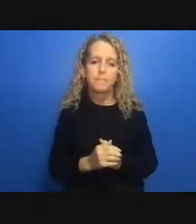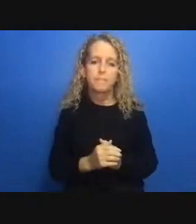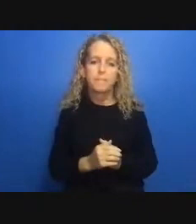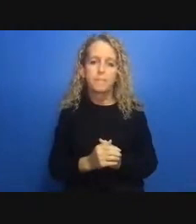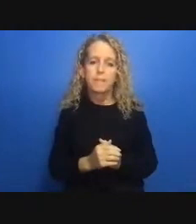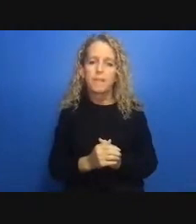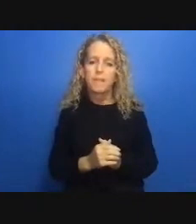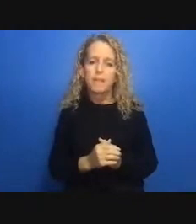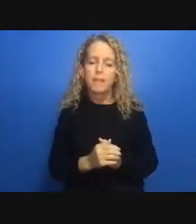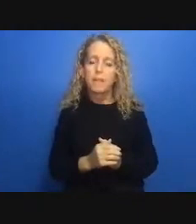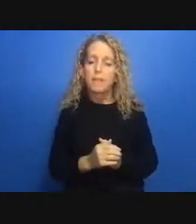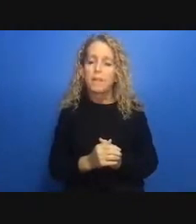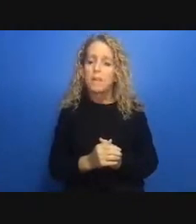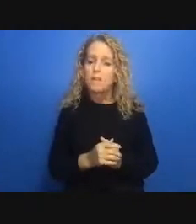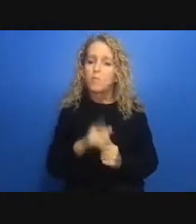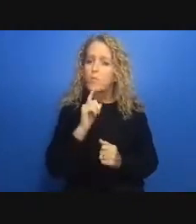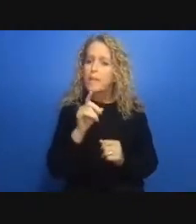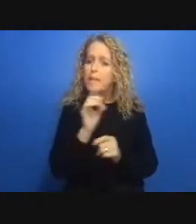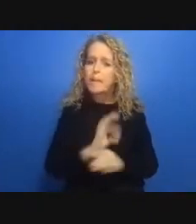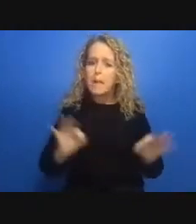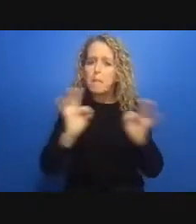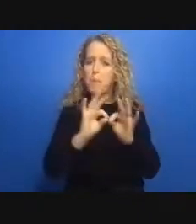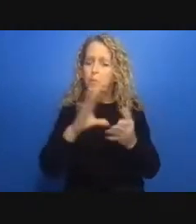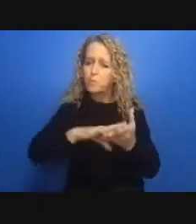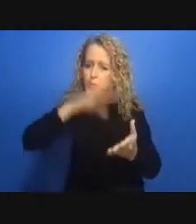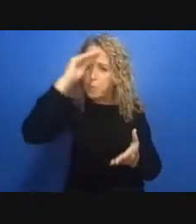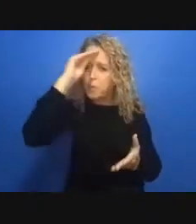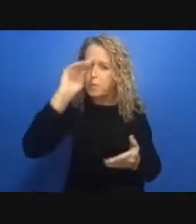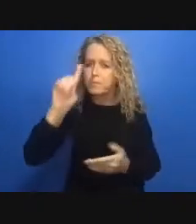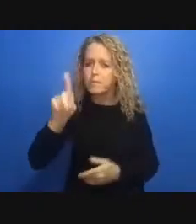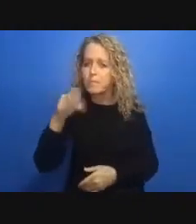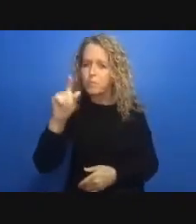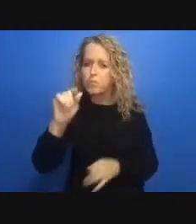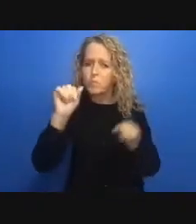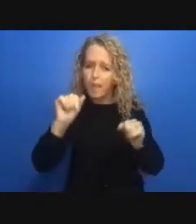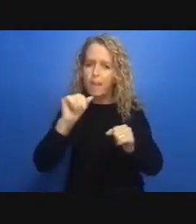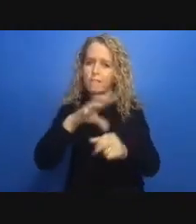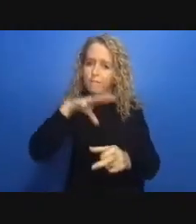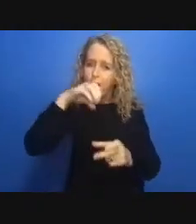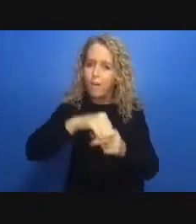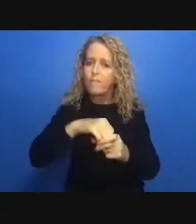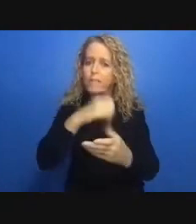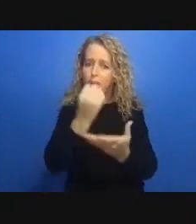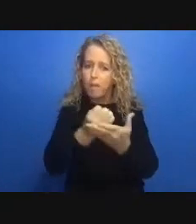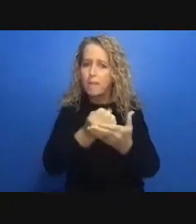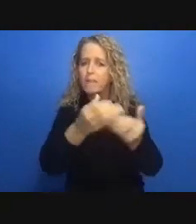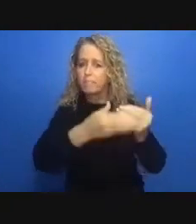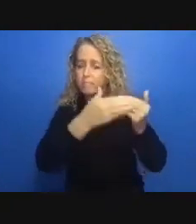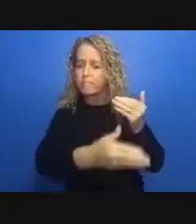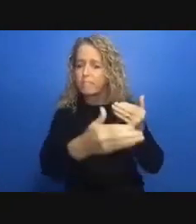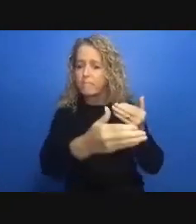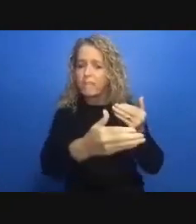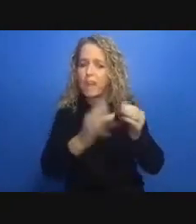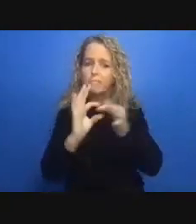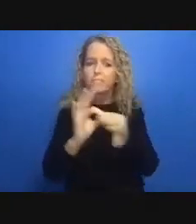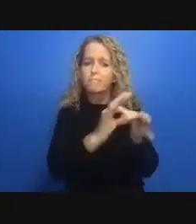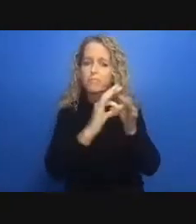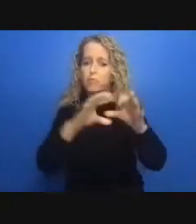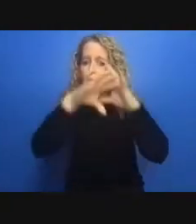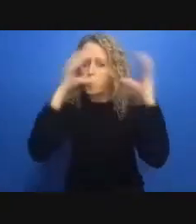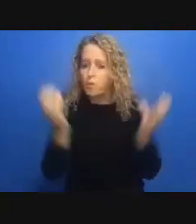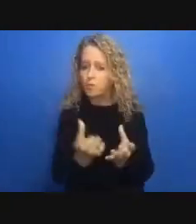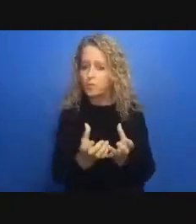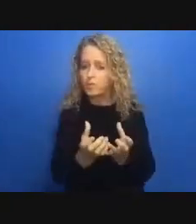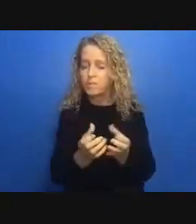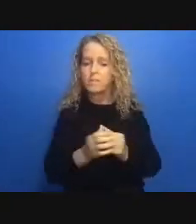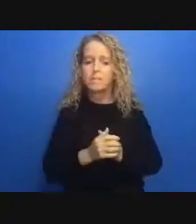in the global economy of the next decades. And if we do a good job of this, it will serve us well in